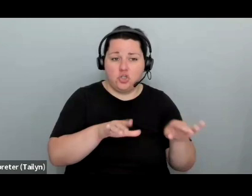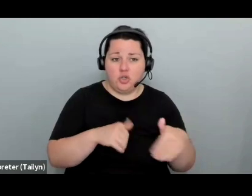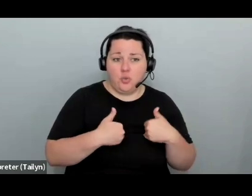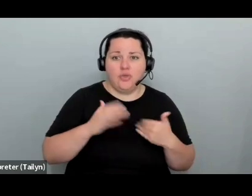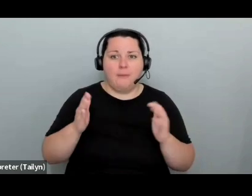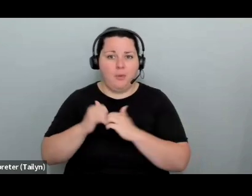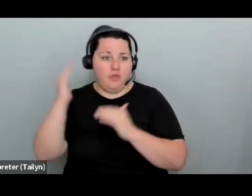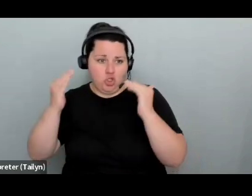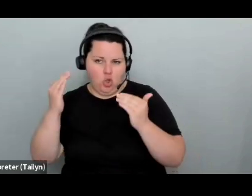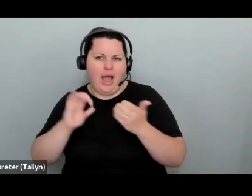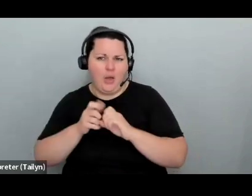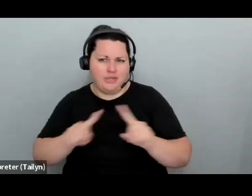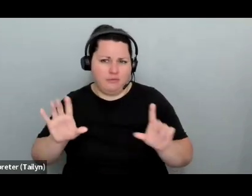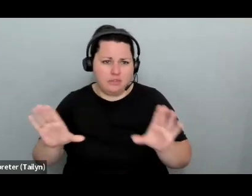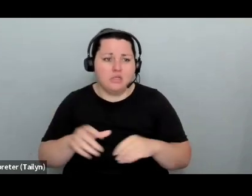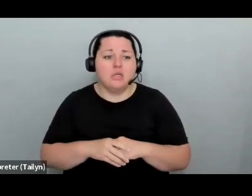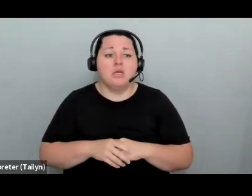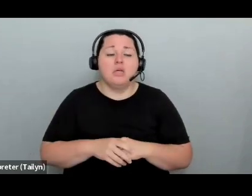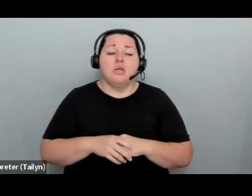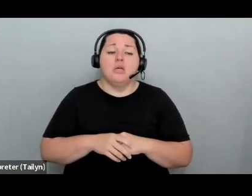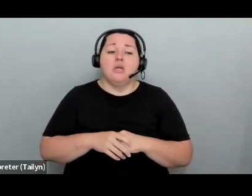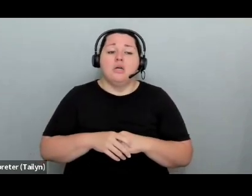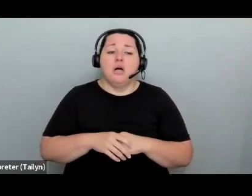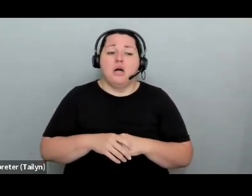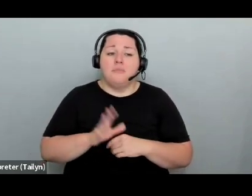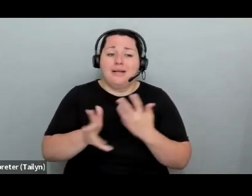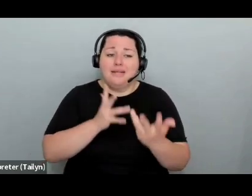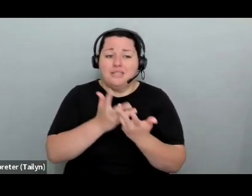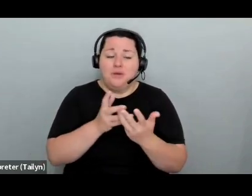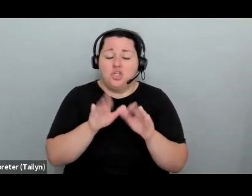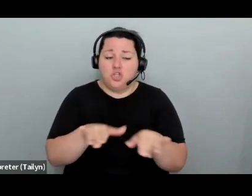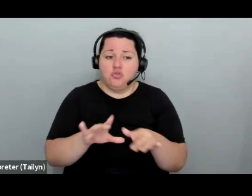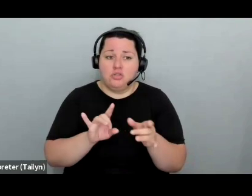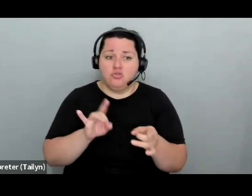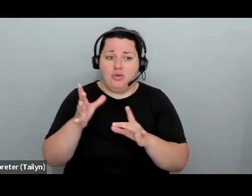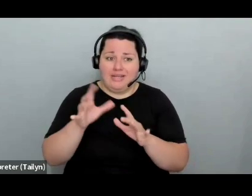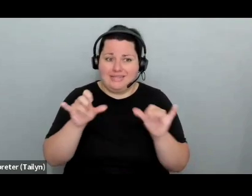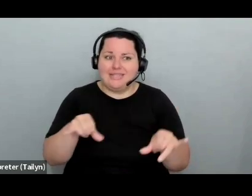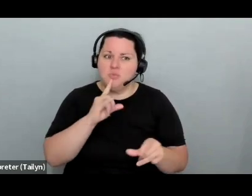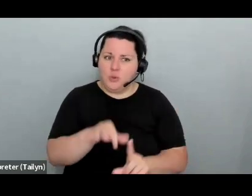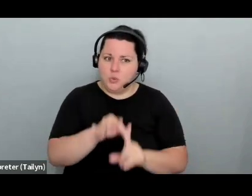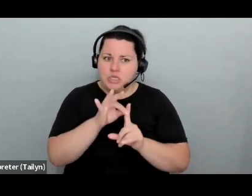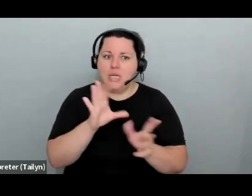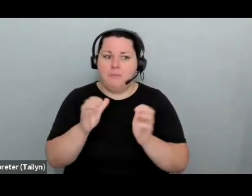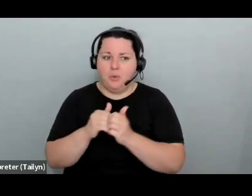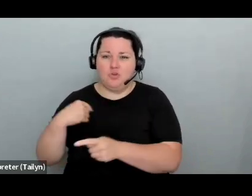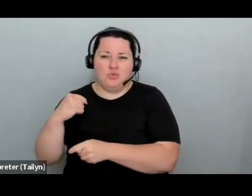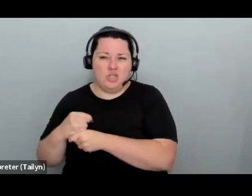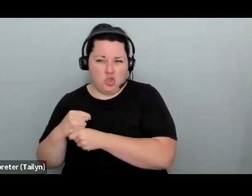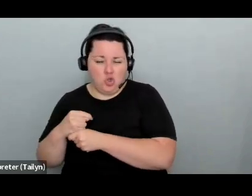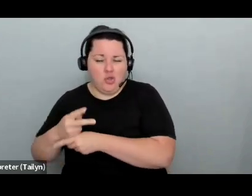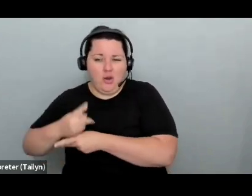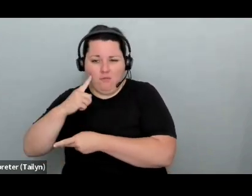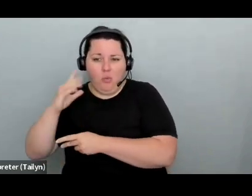as adults, the uniqueness of a customized children's crisis system compared to traditional care for